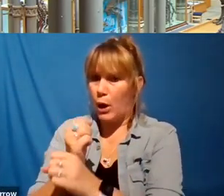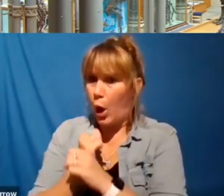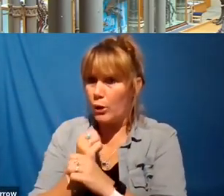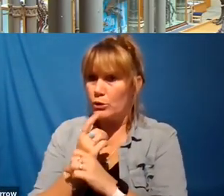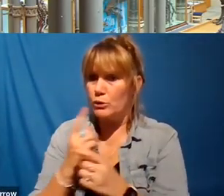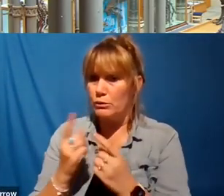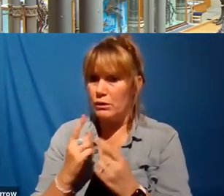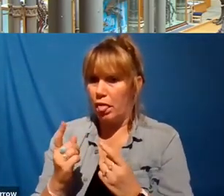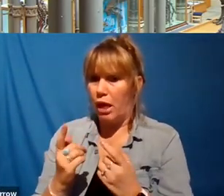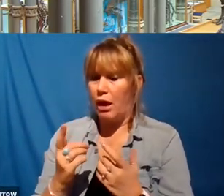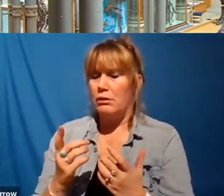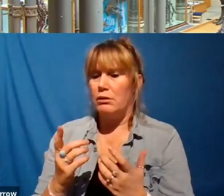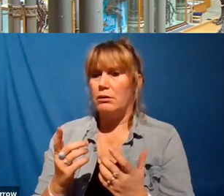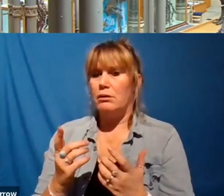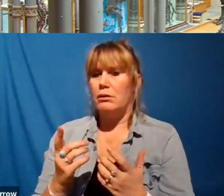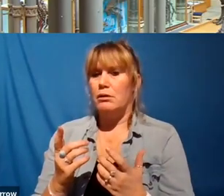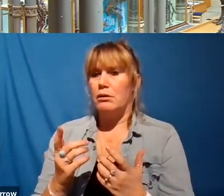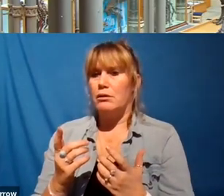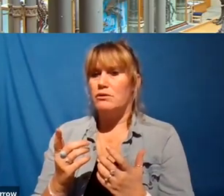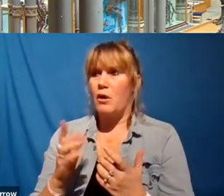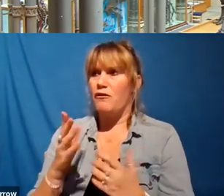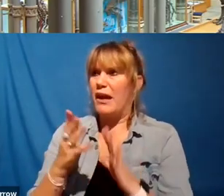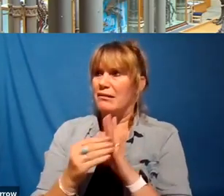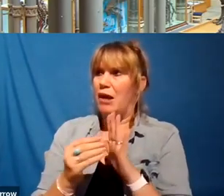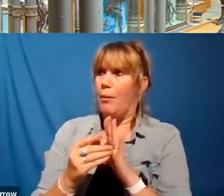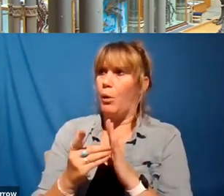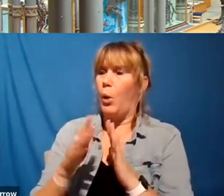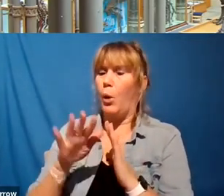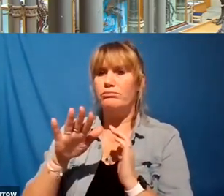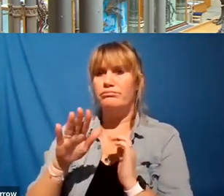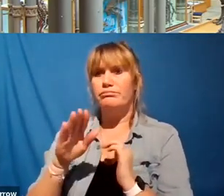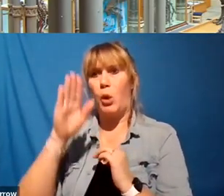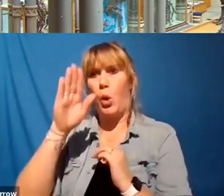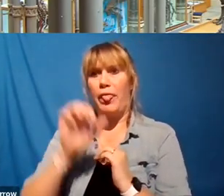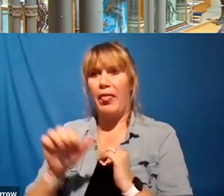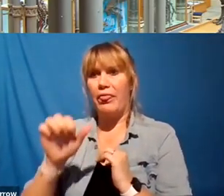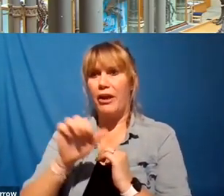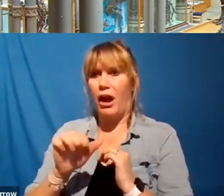preserved toad from North Africa, next to an early modern witch in a bottle.